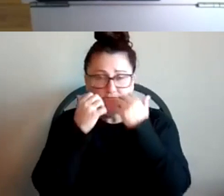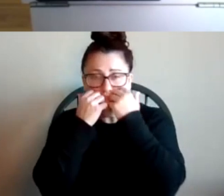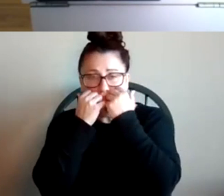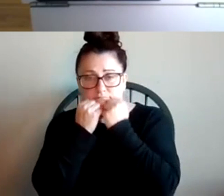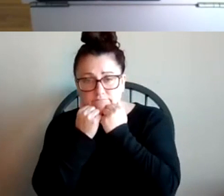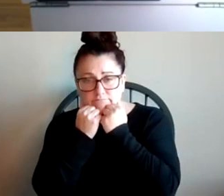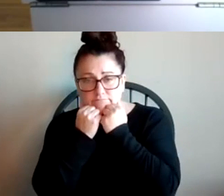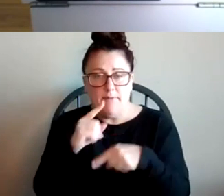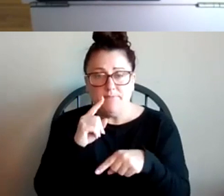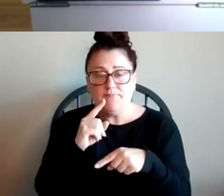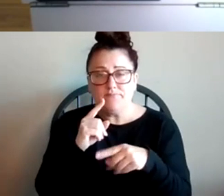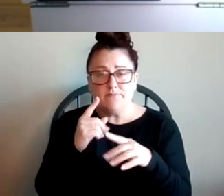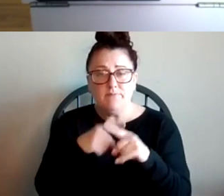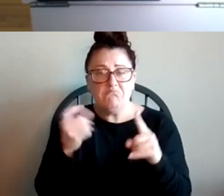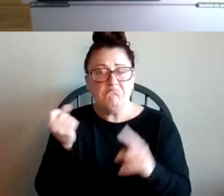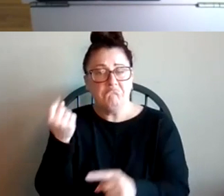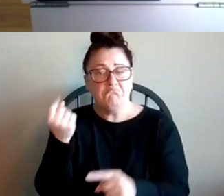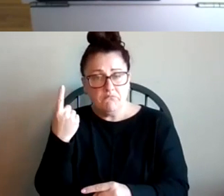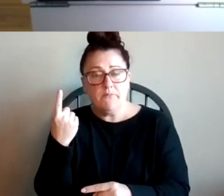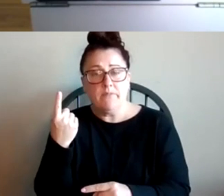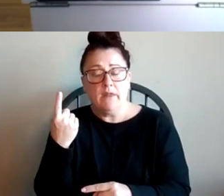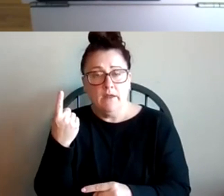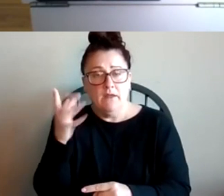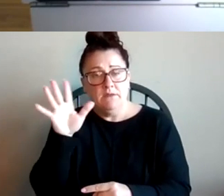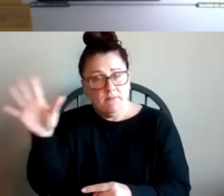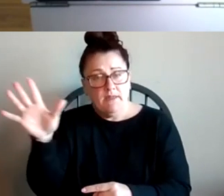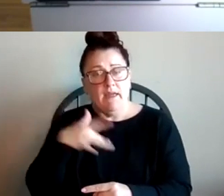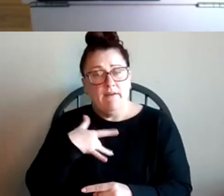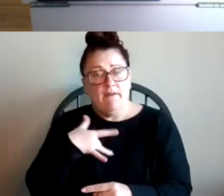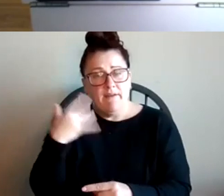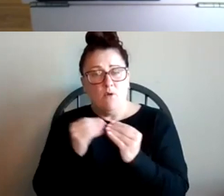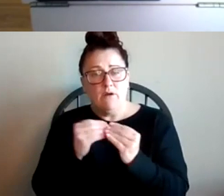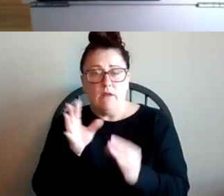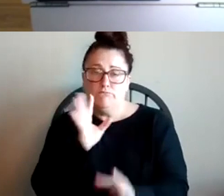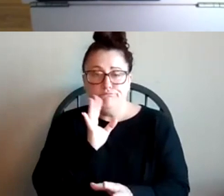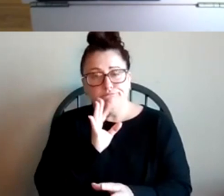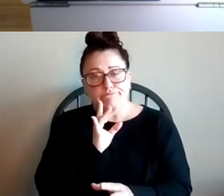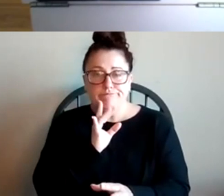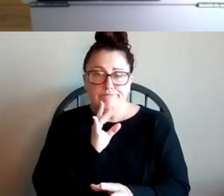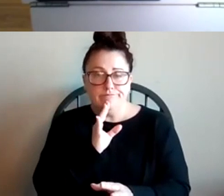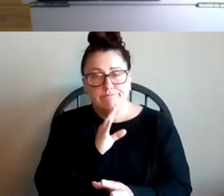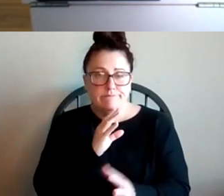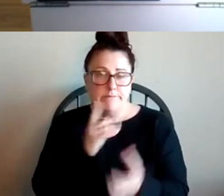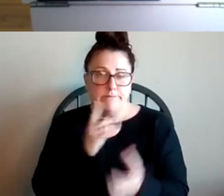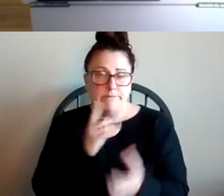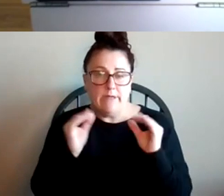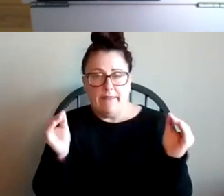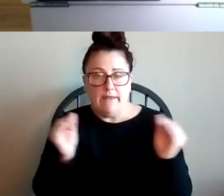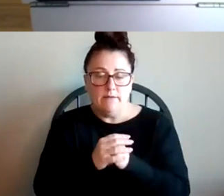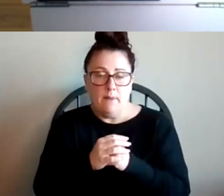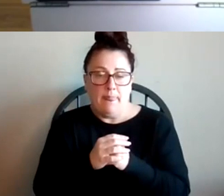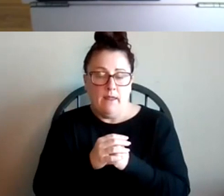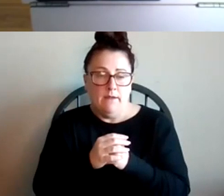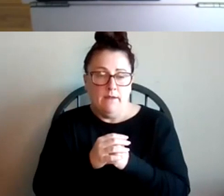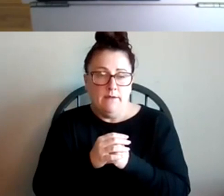about. But I had the feeling from some that maybe it felt more like lip service. My hope is that for the next